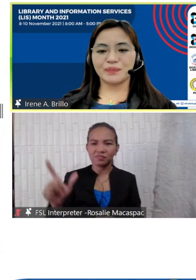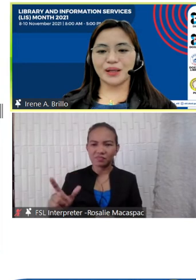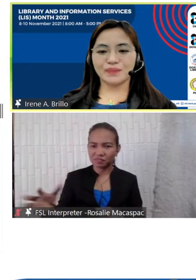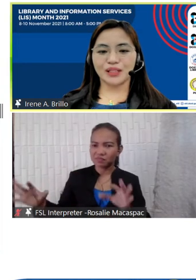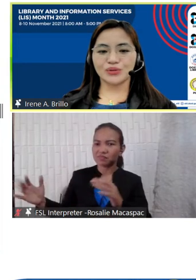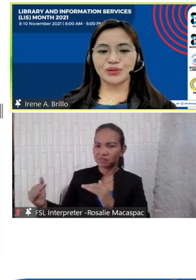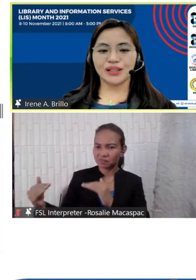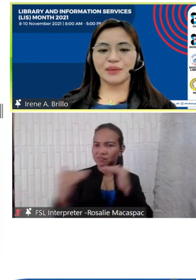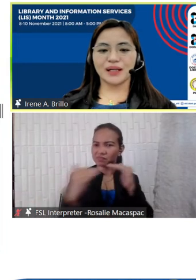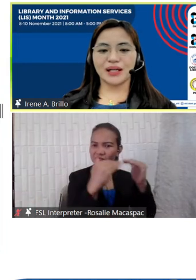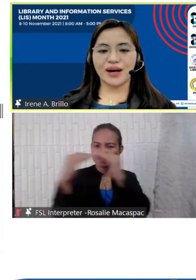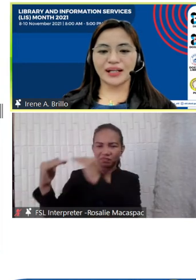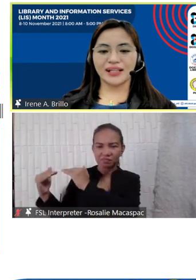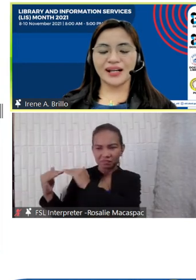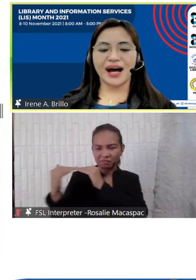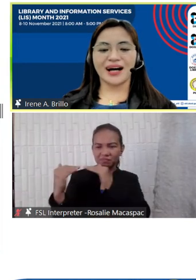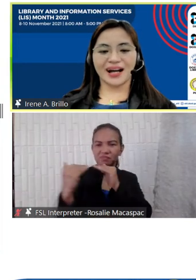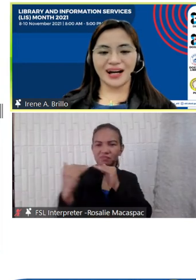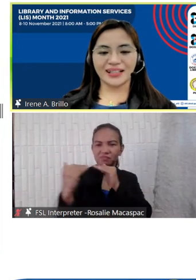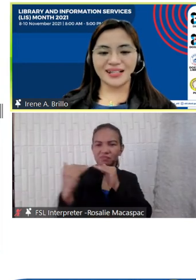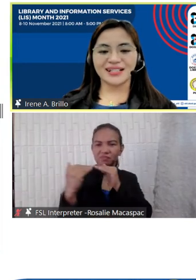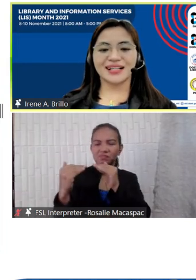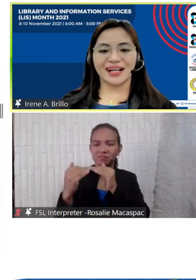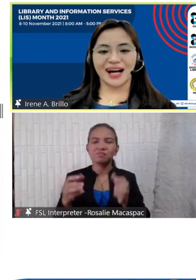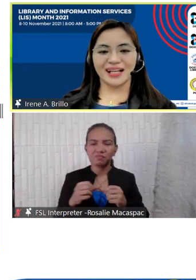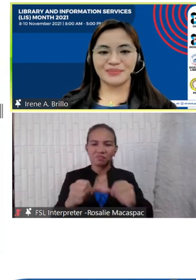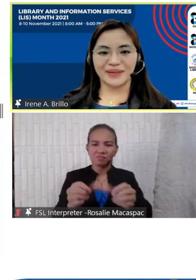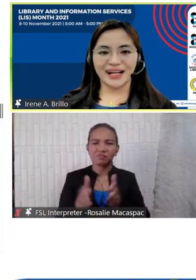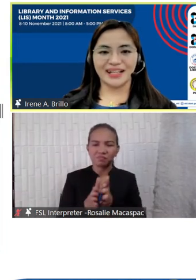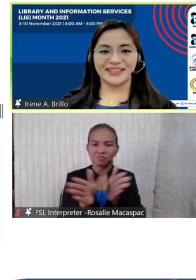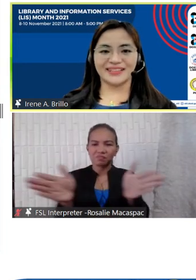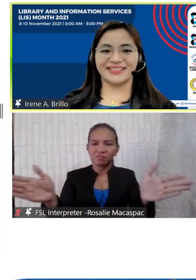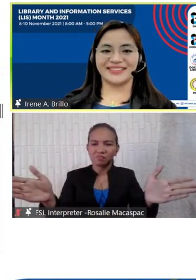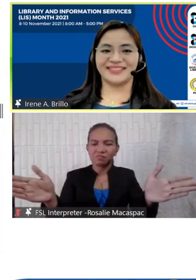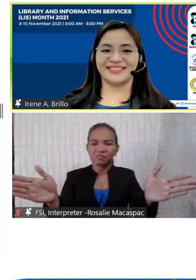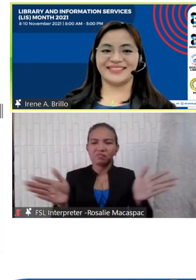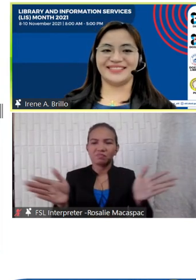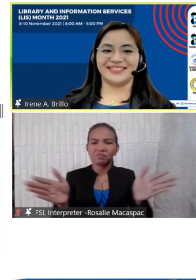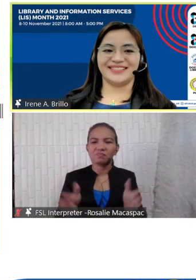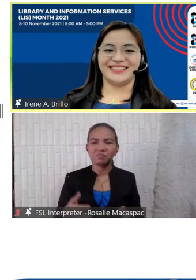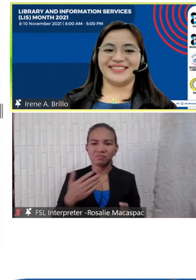at maipagpatuloy na palawakin ang aking kaalaman.